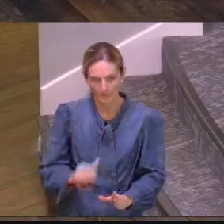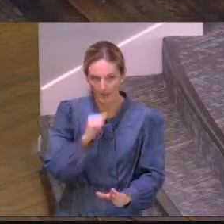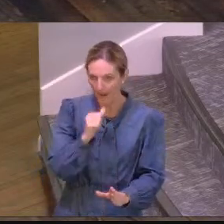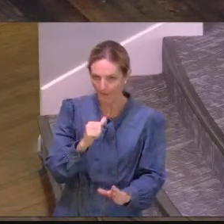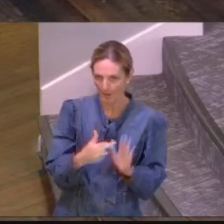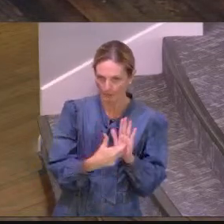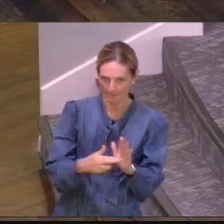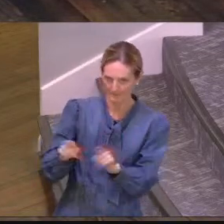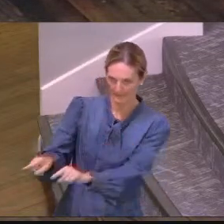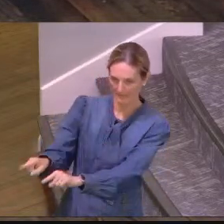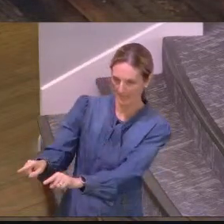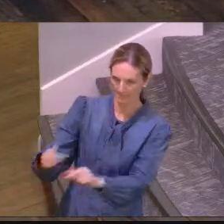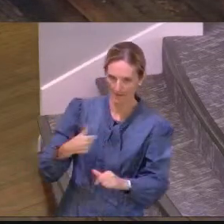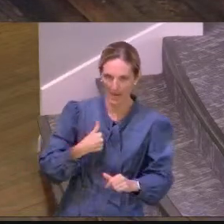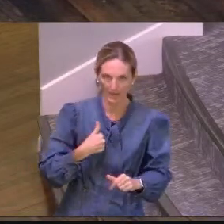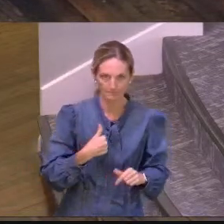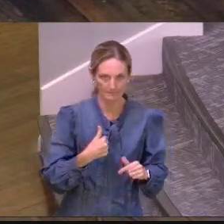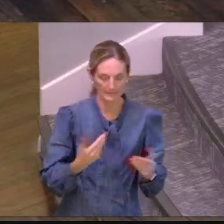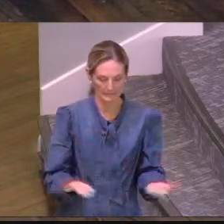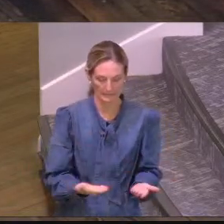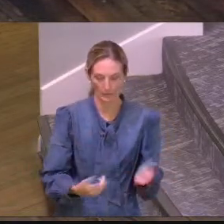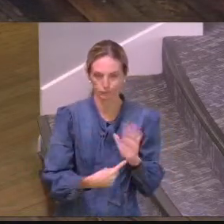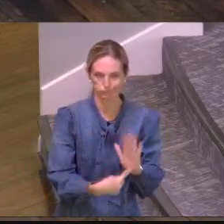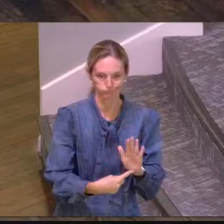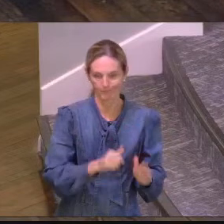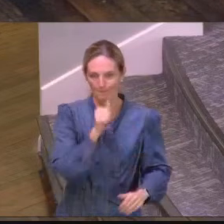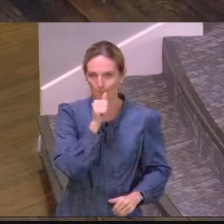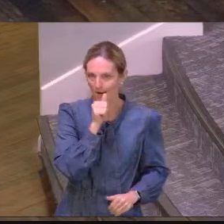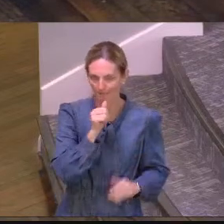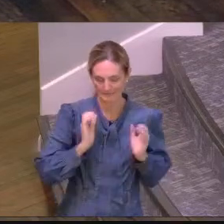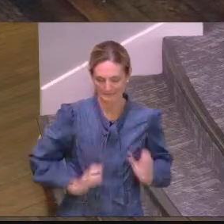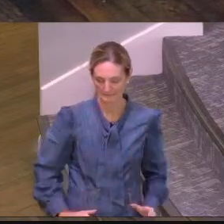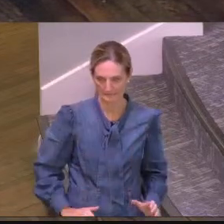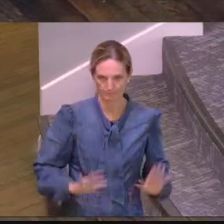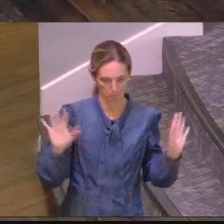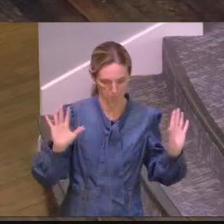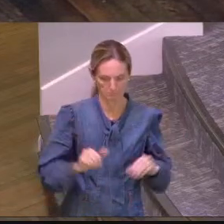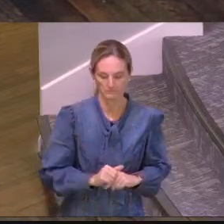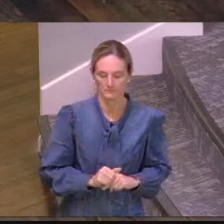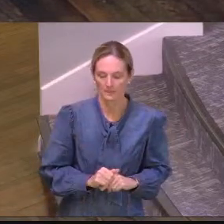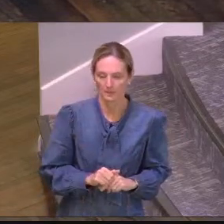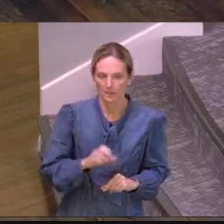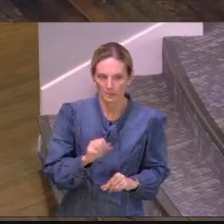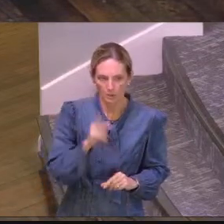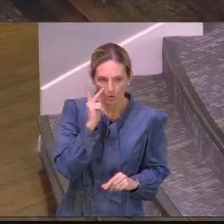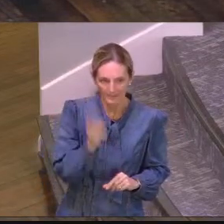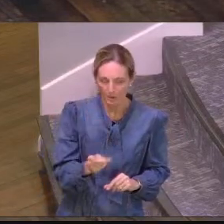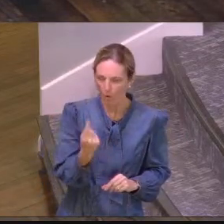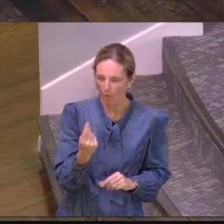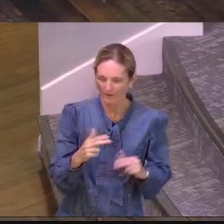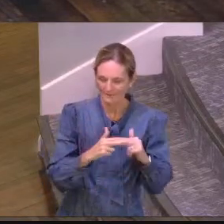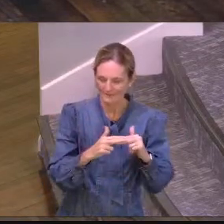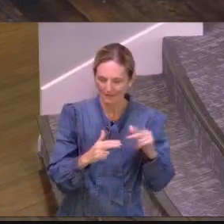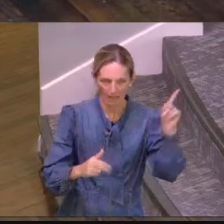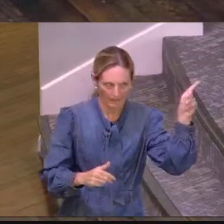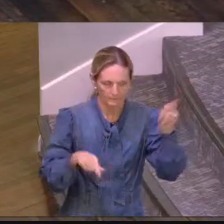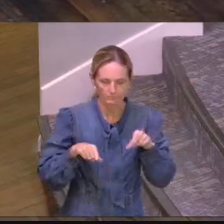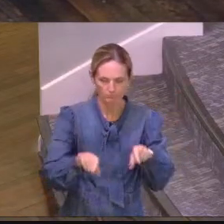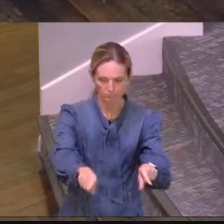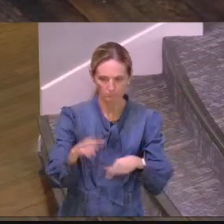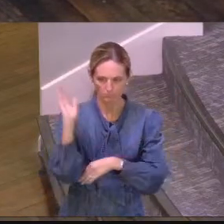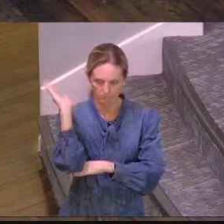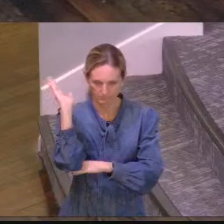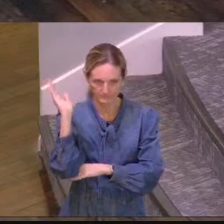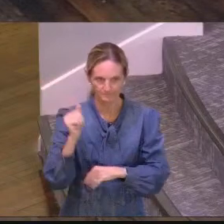behalf. I'm here as a private citizen. I would like to, I saw one slide that in the presentation